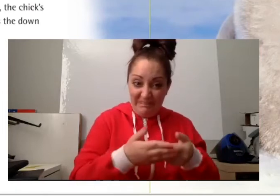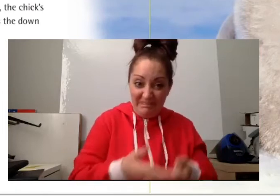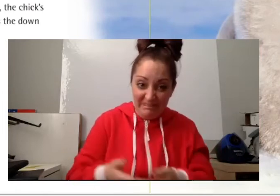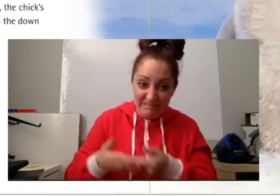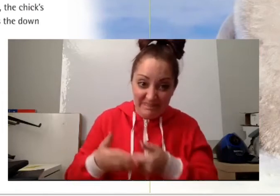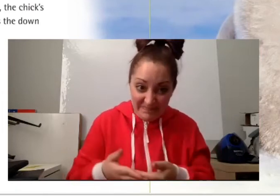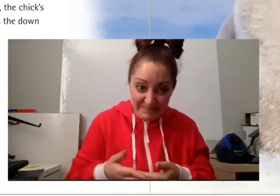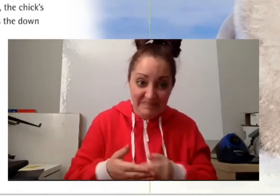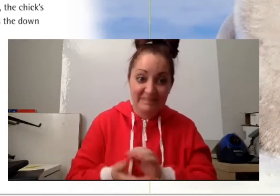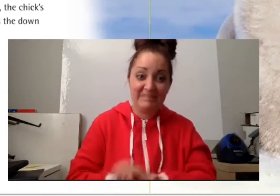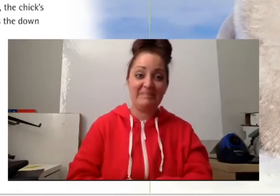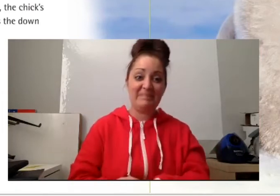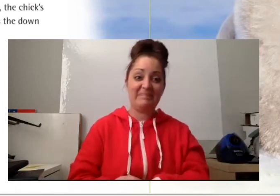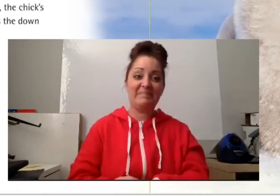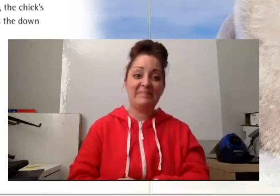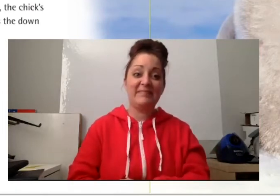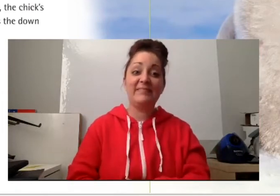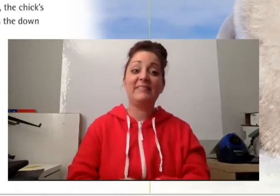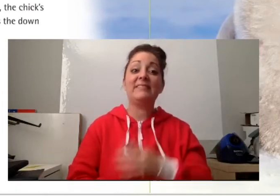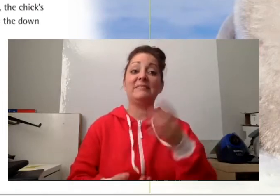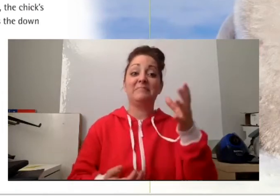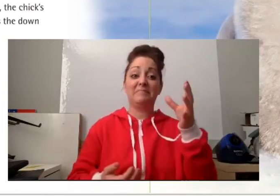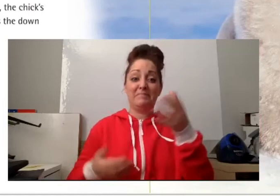She throws up to feed her baby.